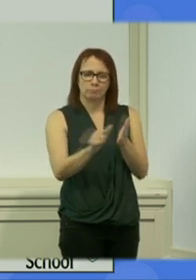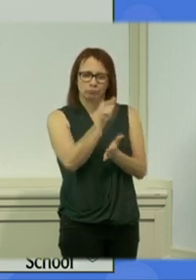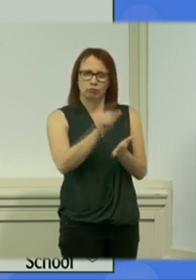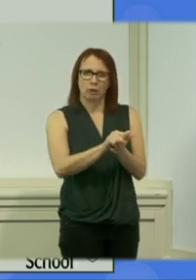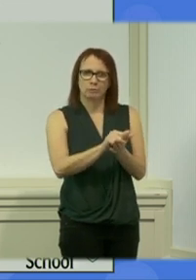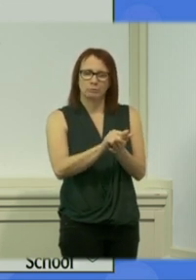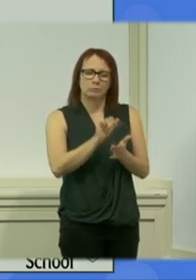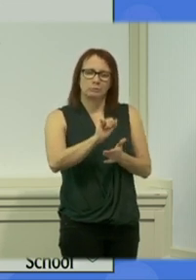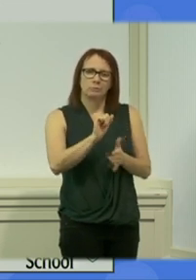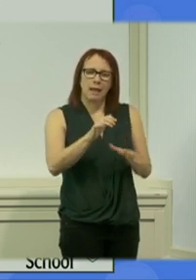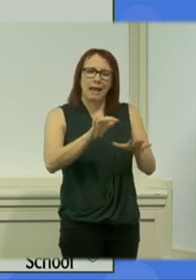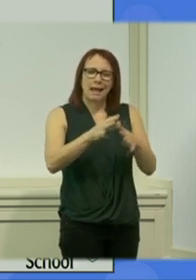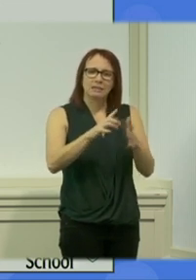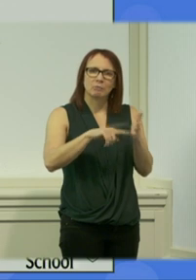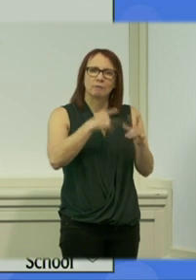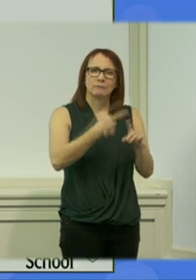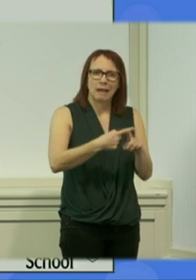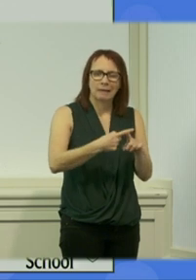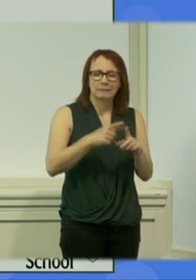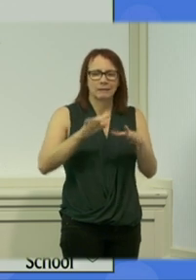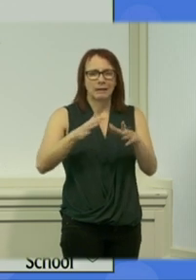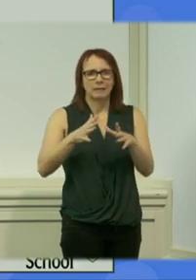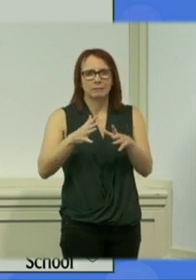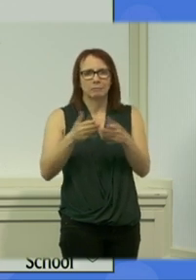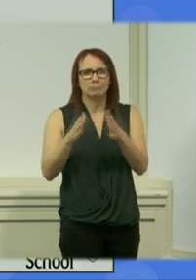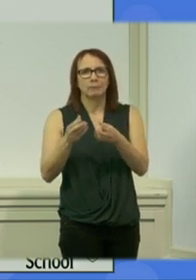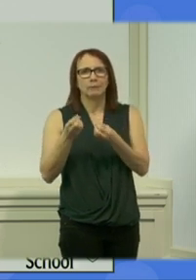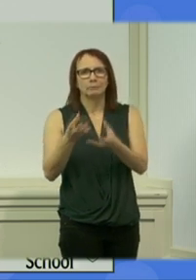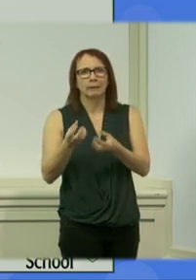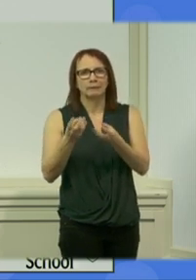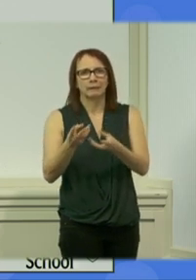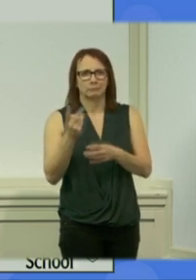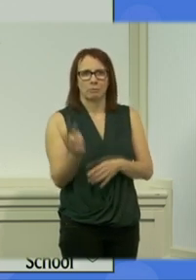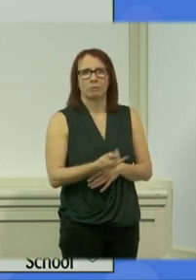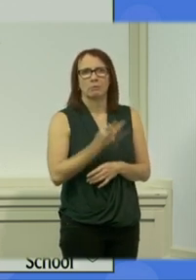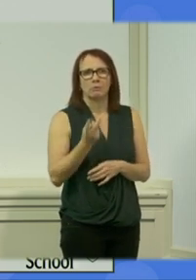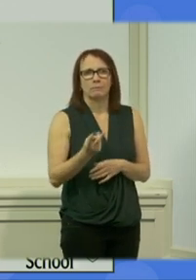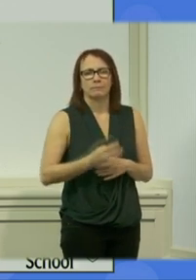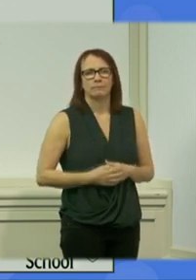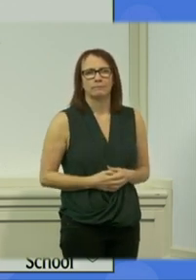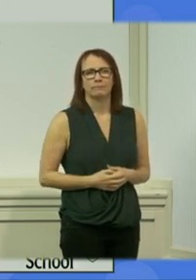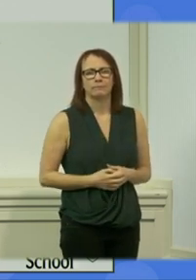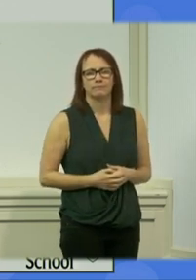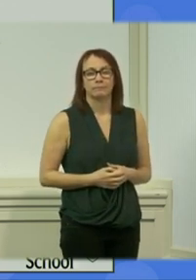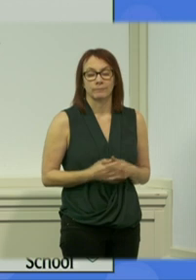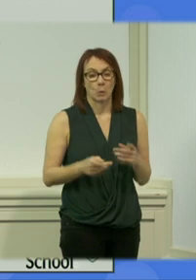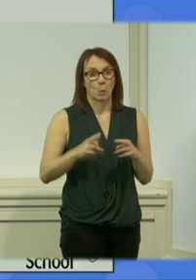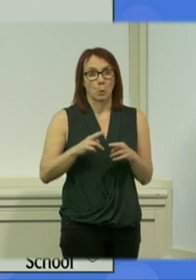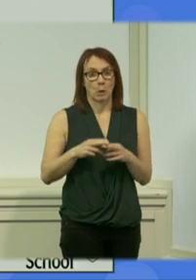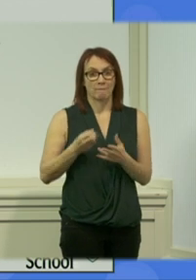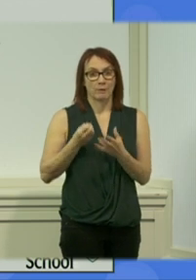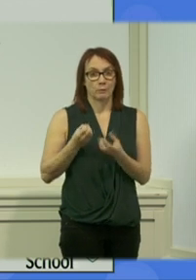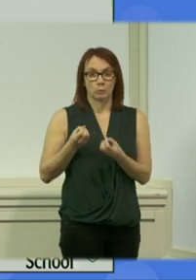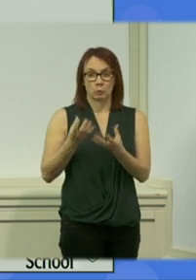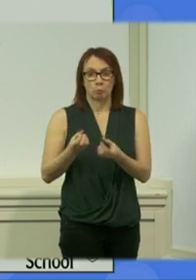Their estimate of taxes on the one hand and public spending on the other. So if more is spent than is raised